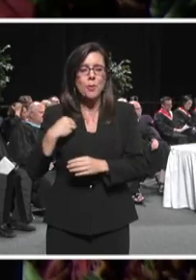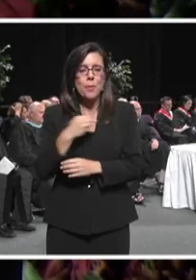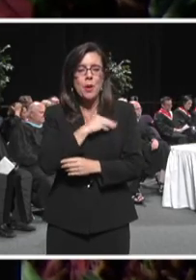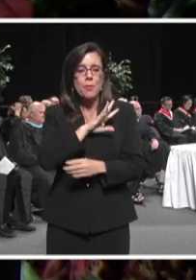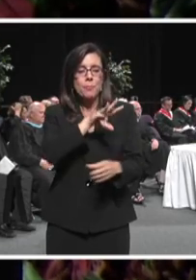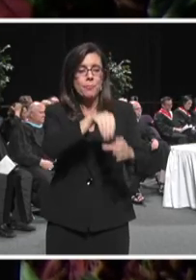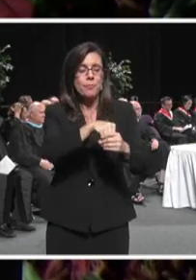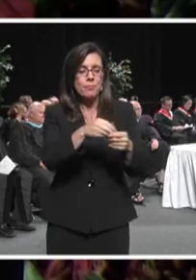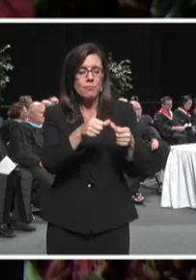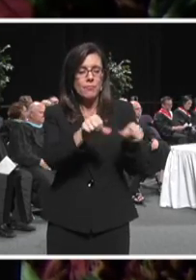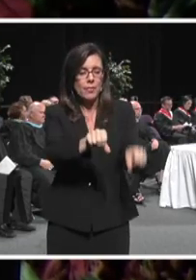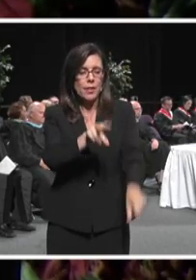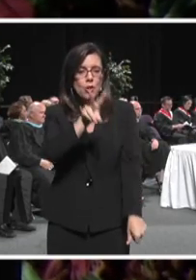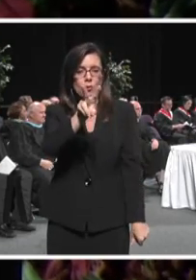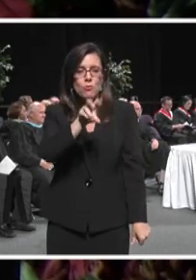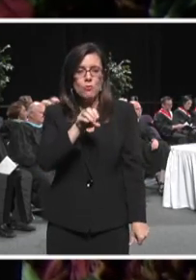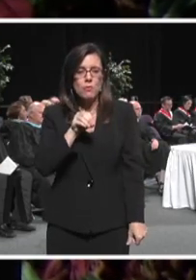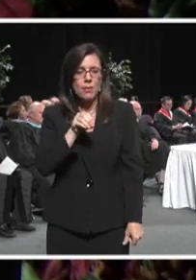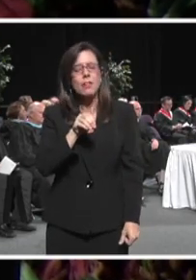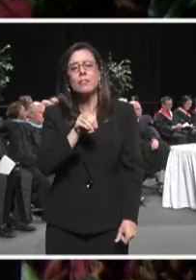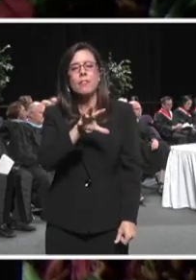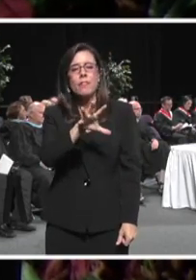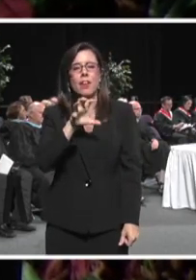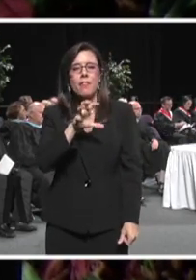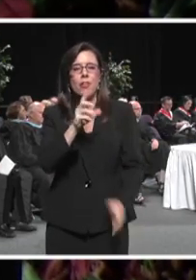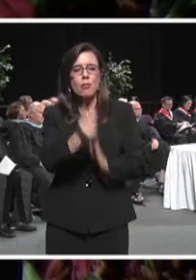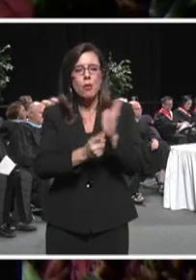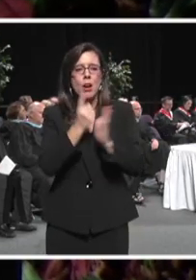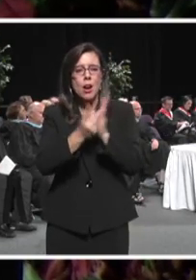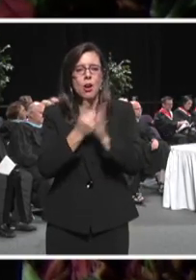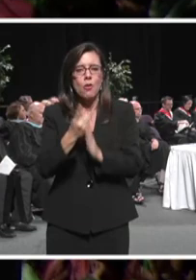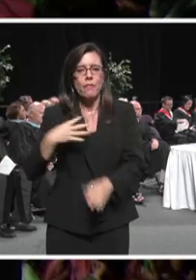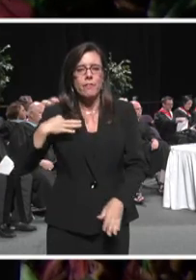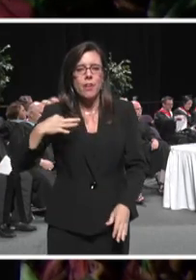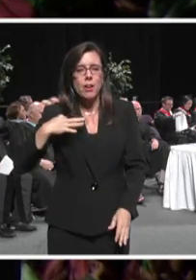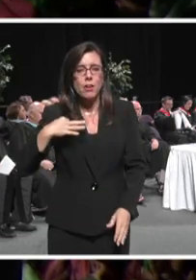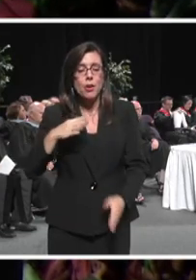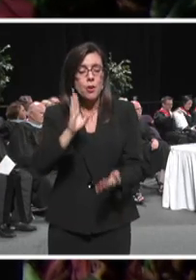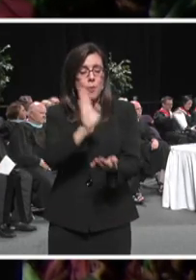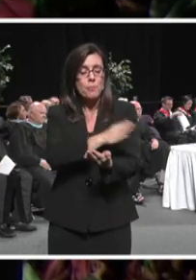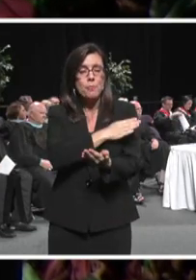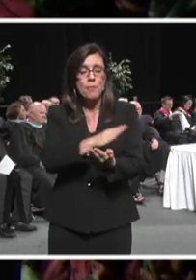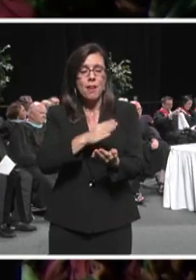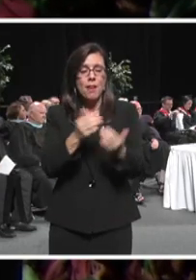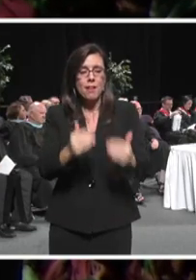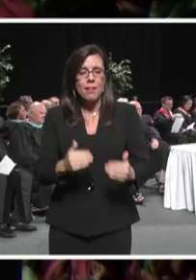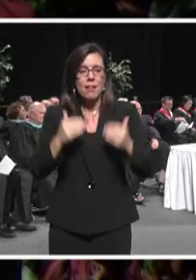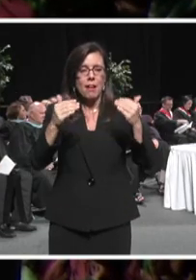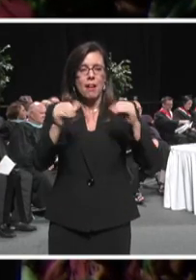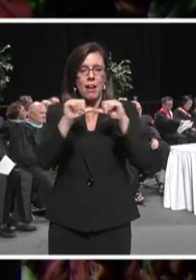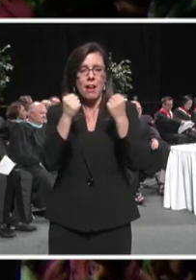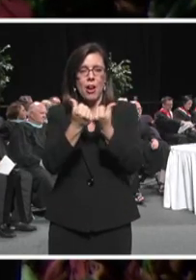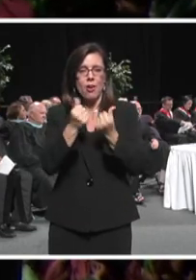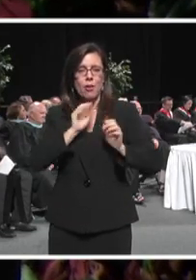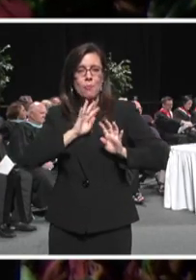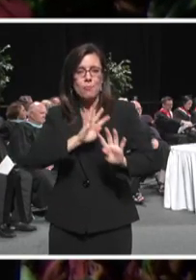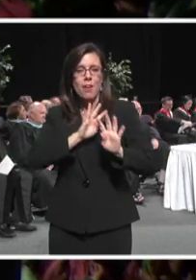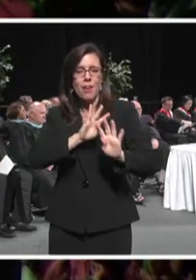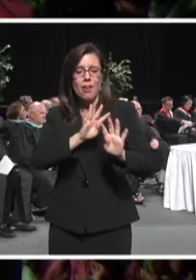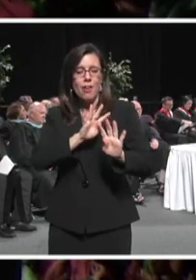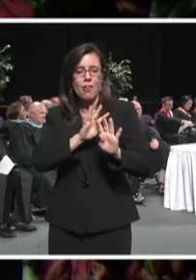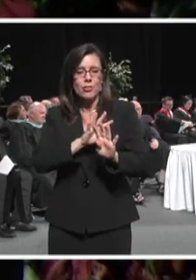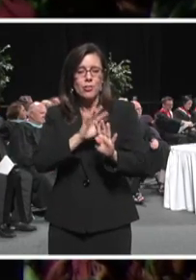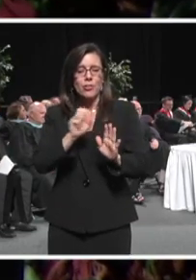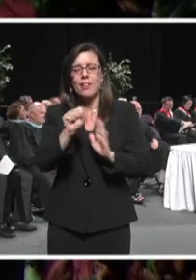of 2,500 hours to our community. Your band excelled, advancing to area marching, and has state